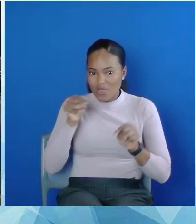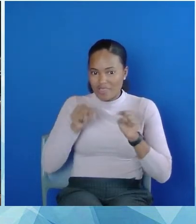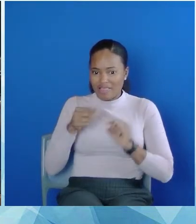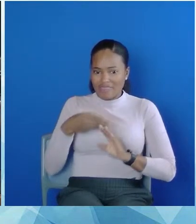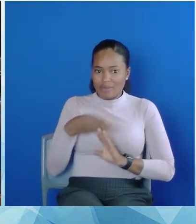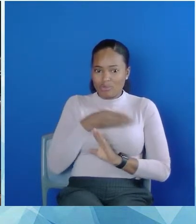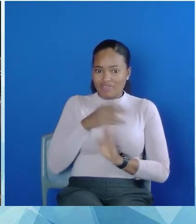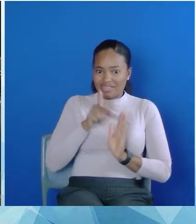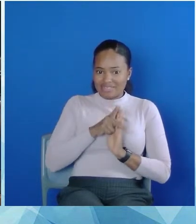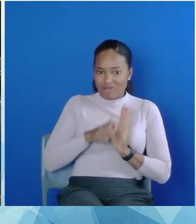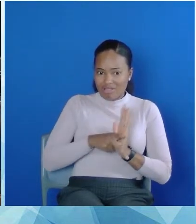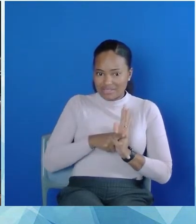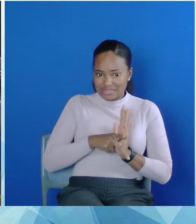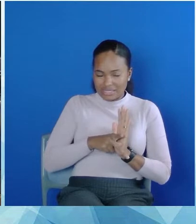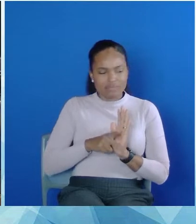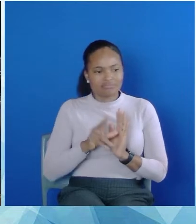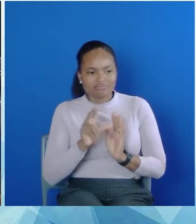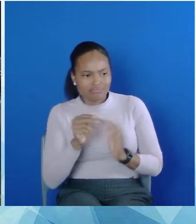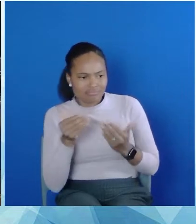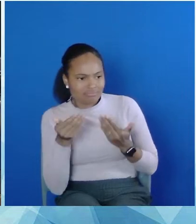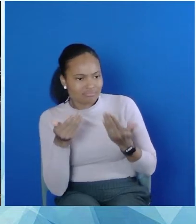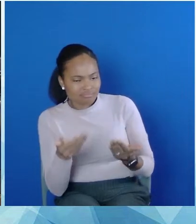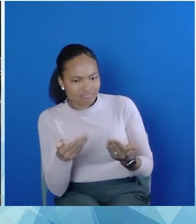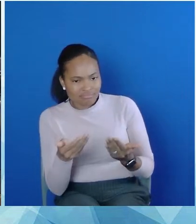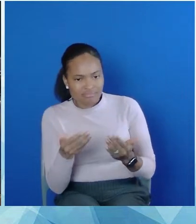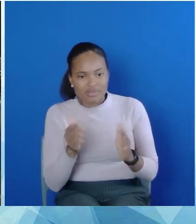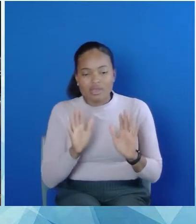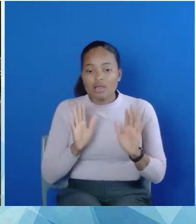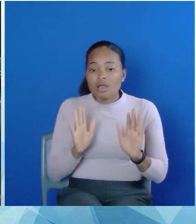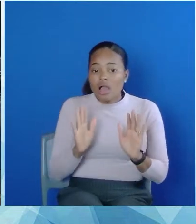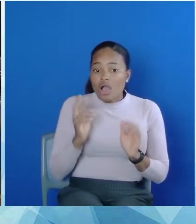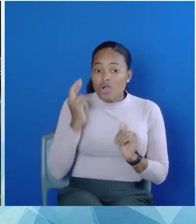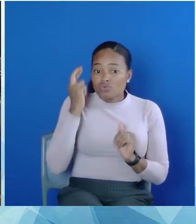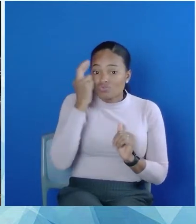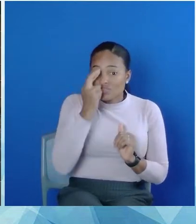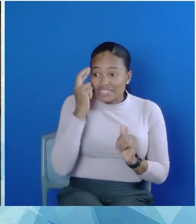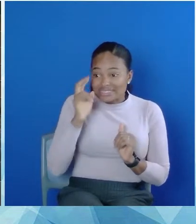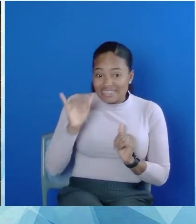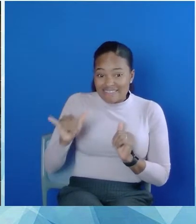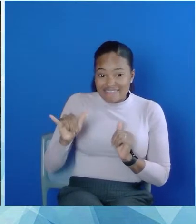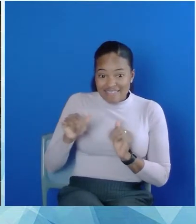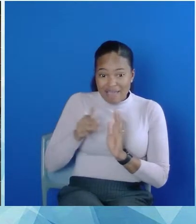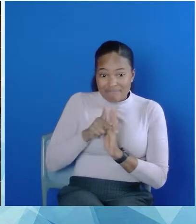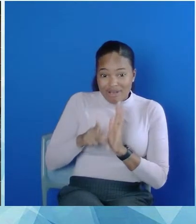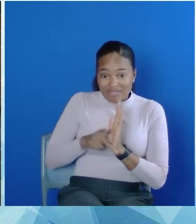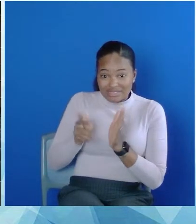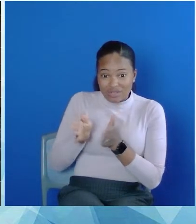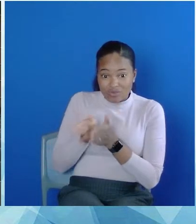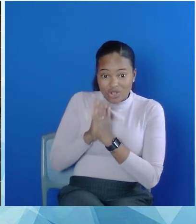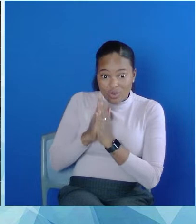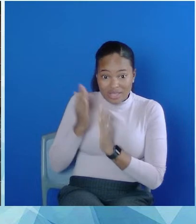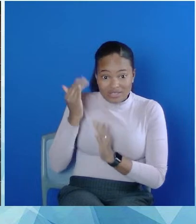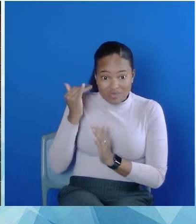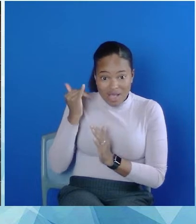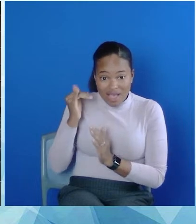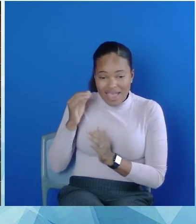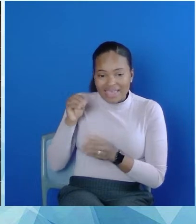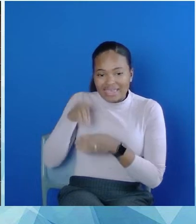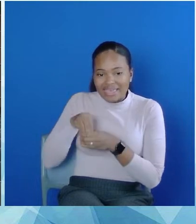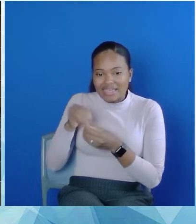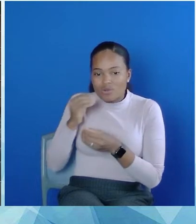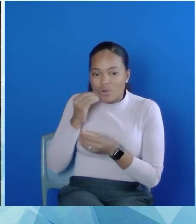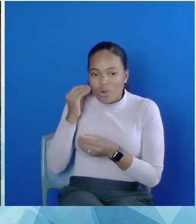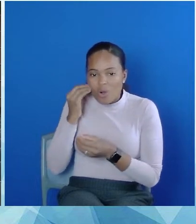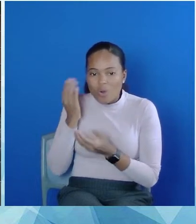Go ahead. So the reason that this was requested is the homebound provision under Arizona revised